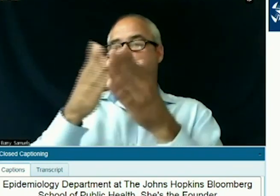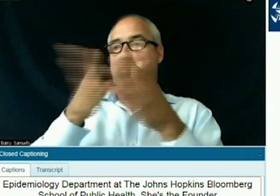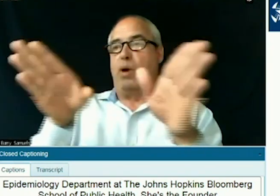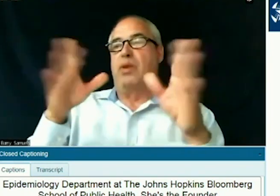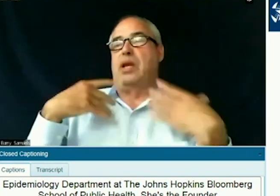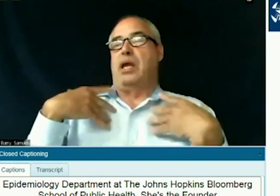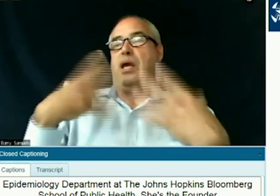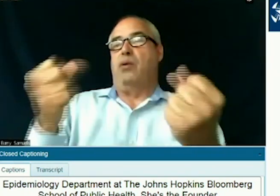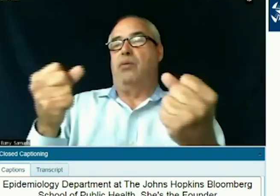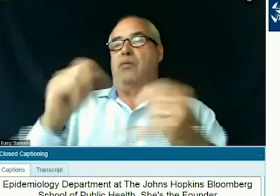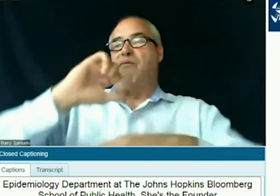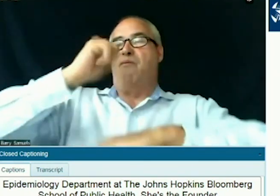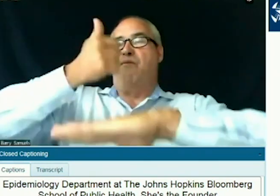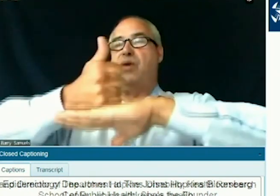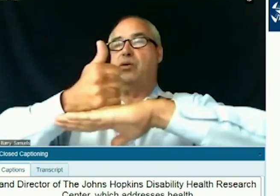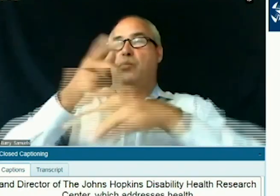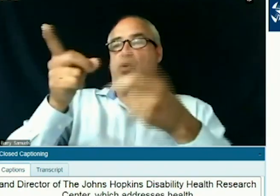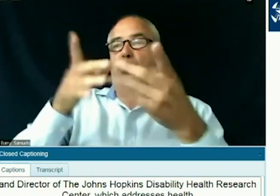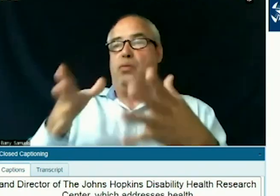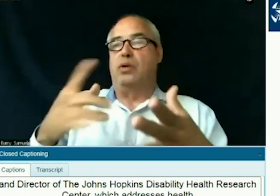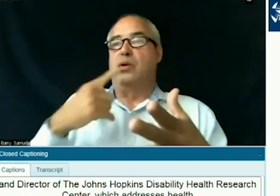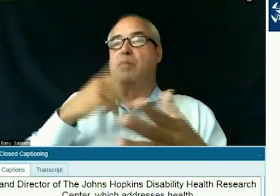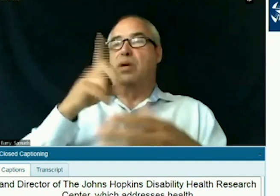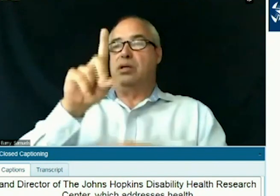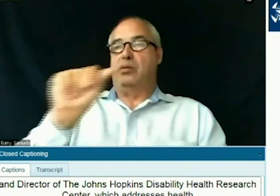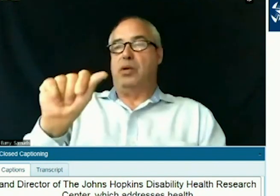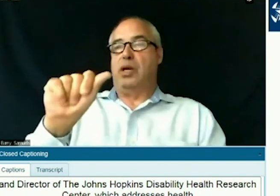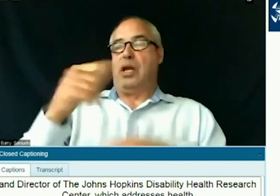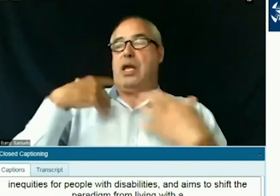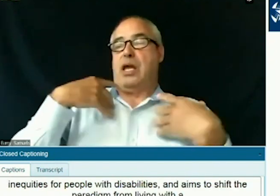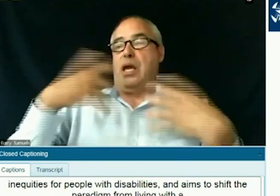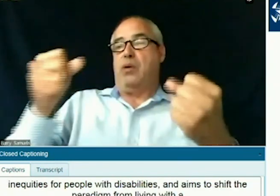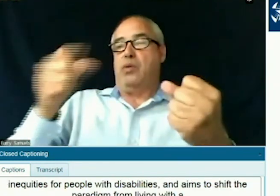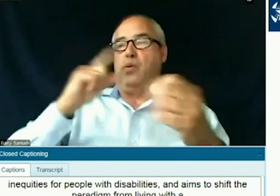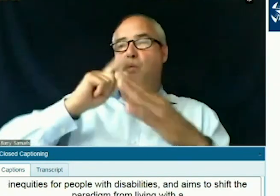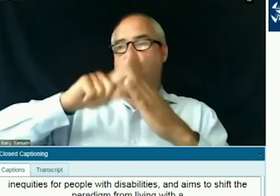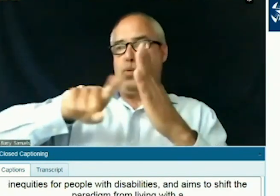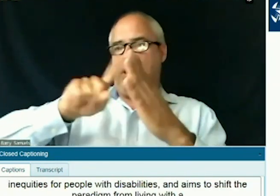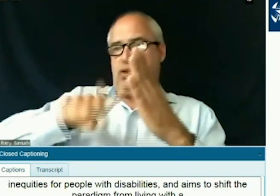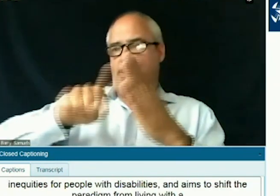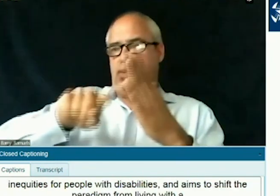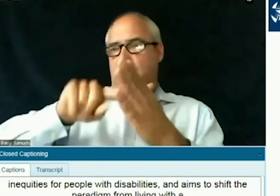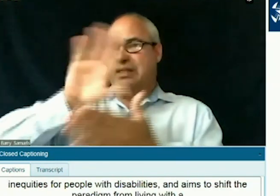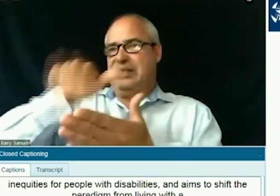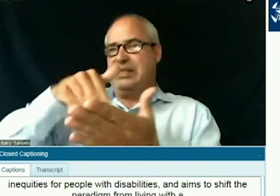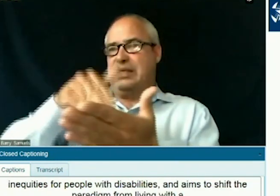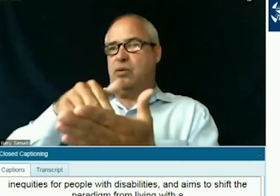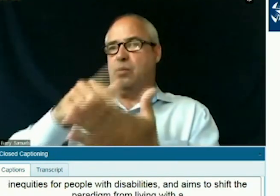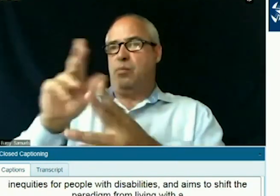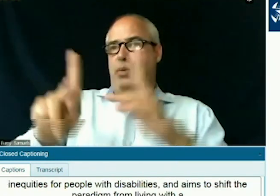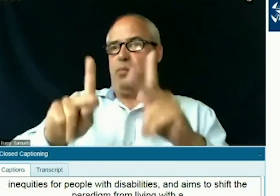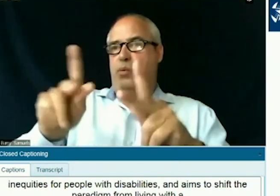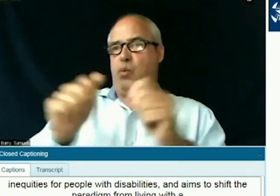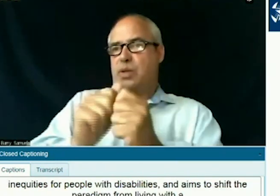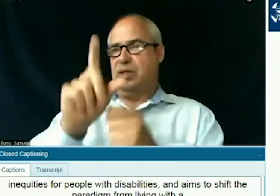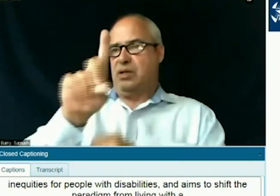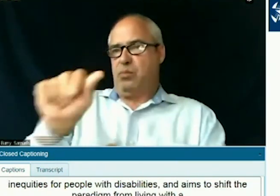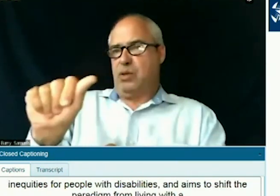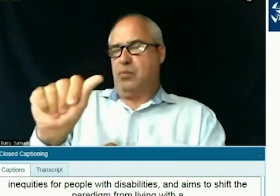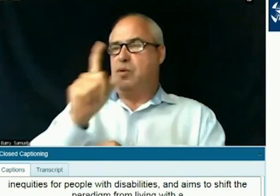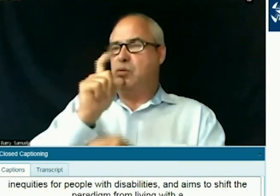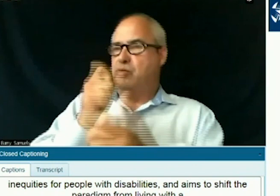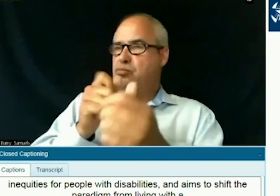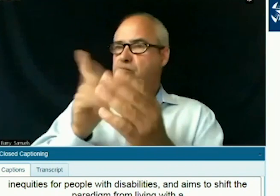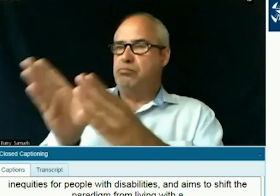of the Johns Hopkins Disability Health Research Center, which addresses health inequities for people with disabilities and aims to shift